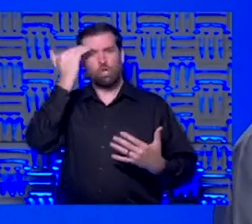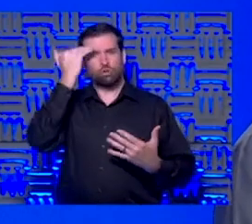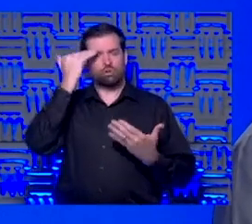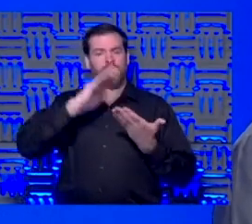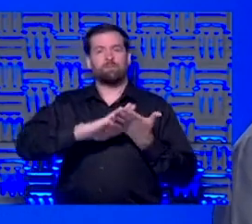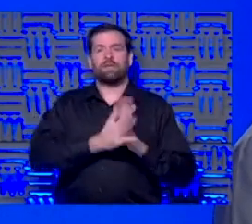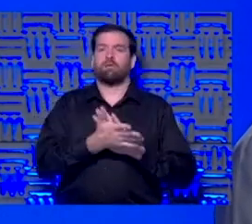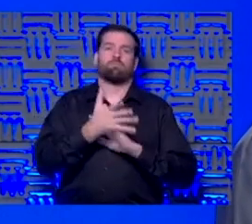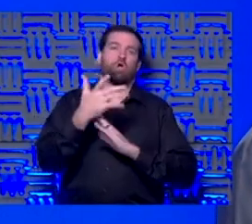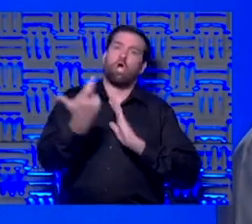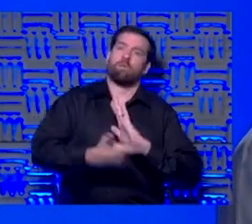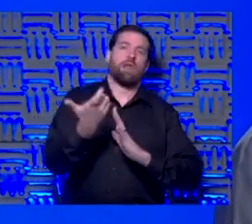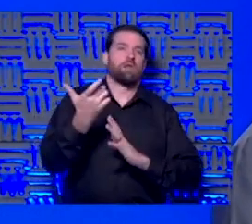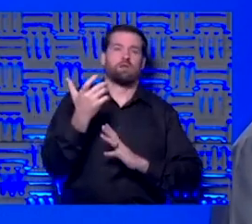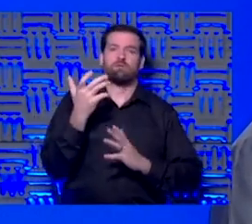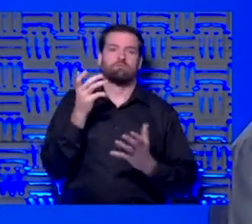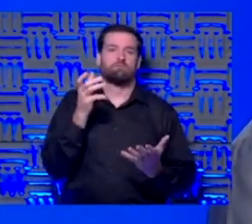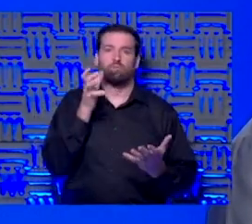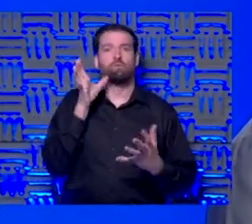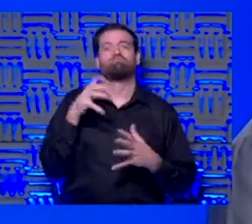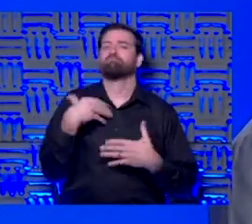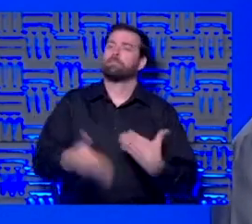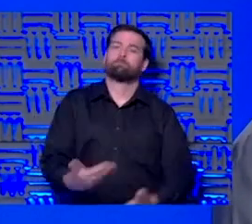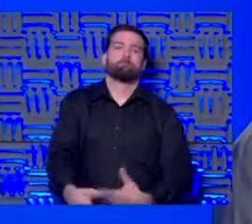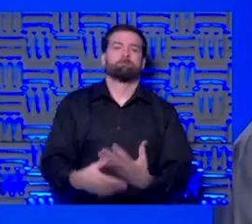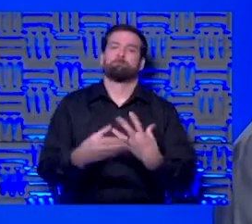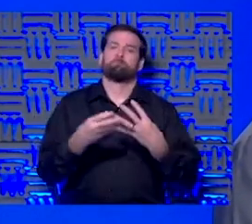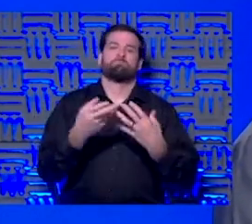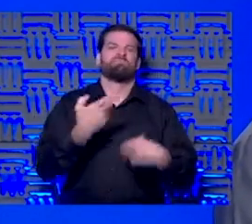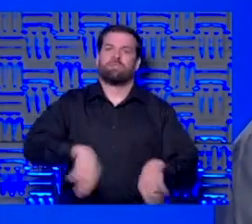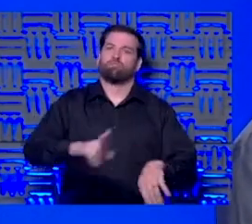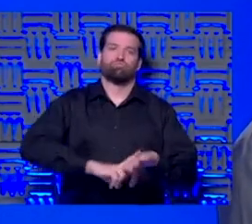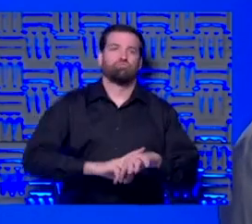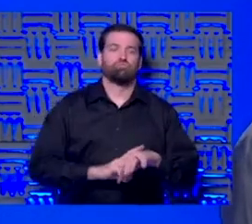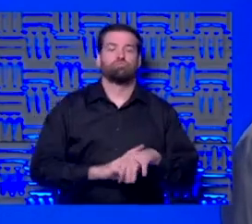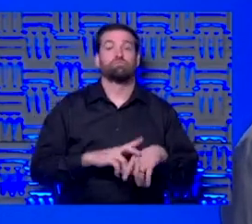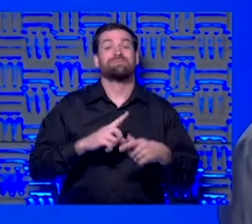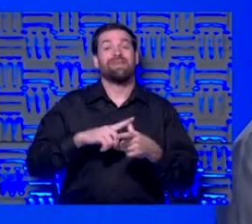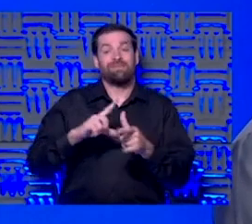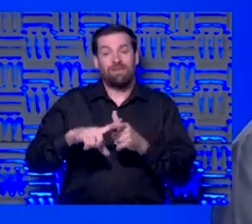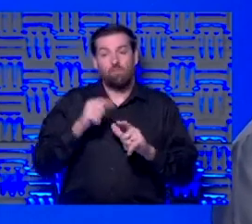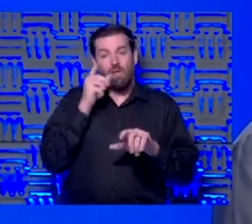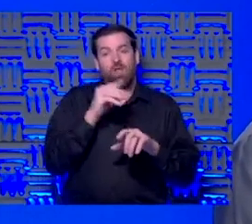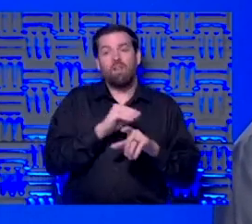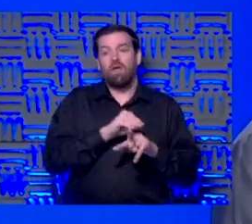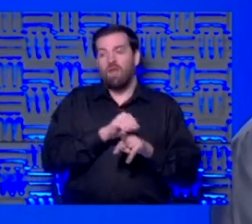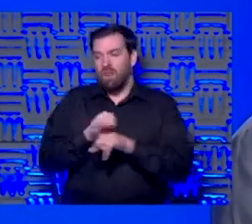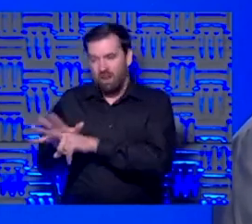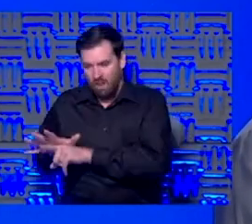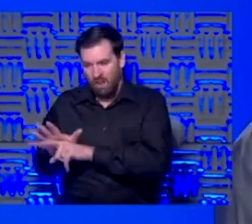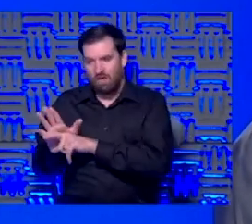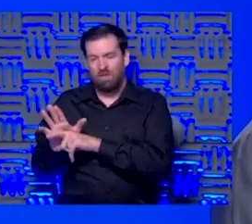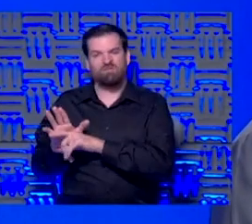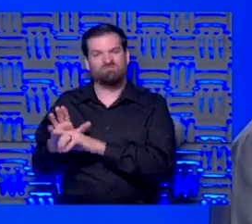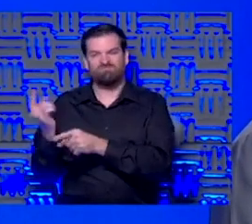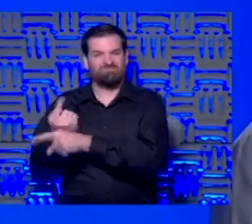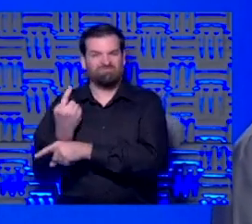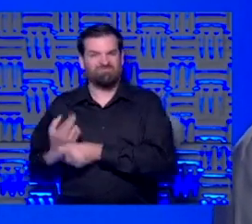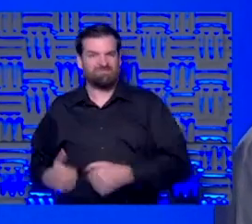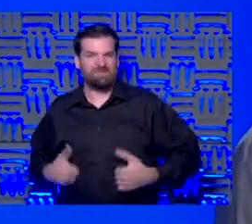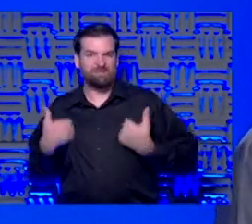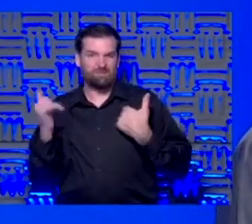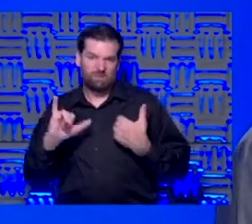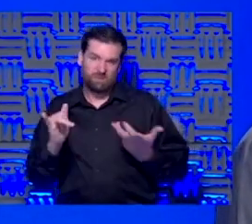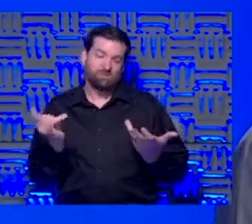become subconscious and become second nature to you. And that will then spill over into your regular everyday life. And right now, that's kind of